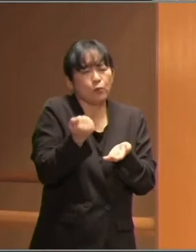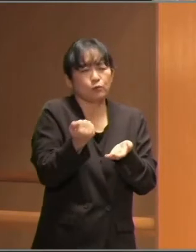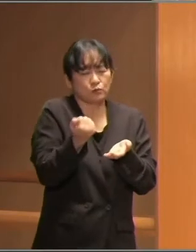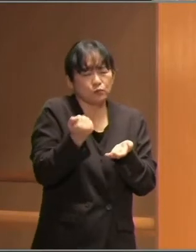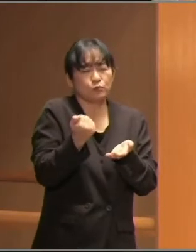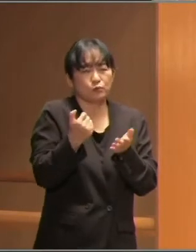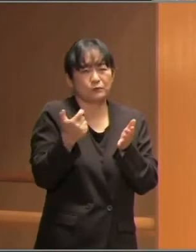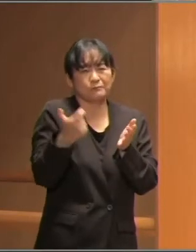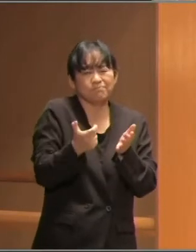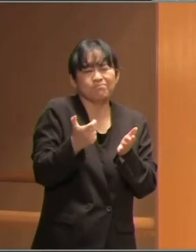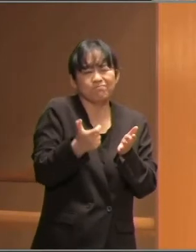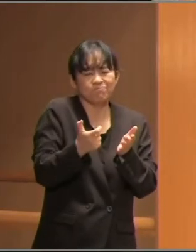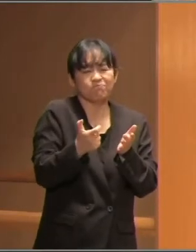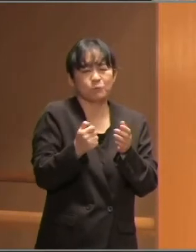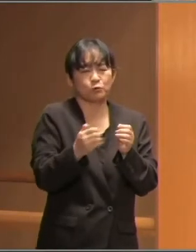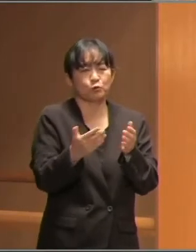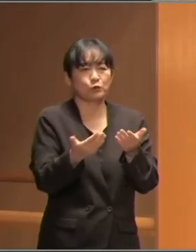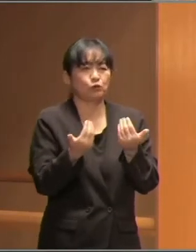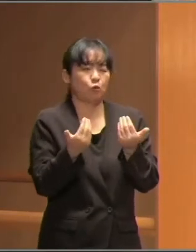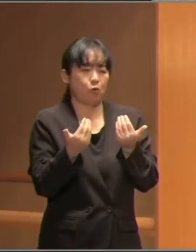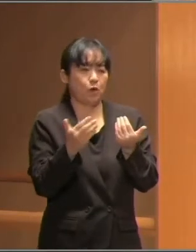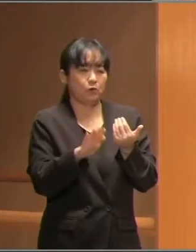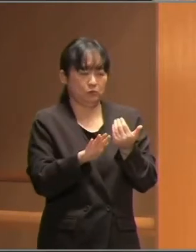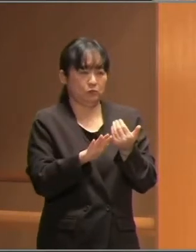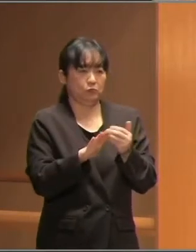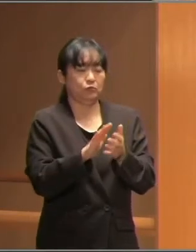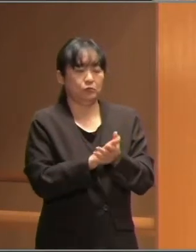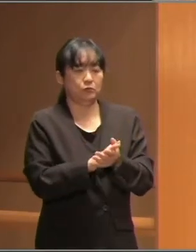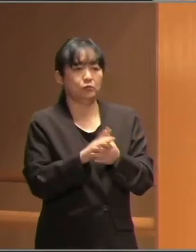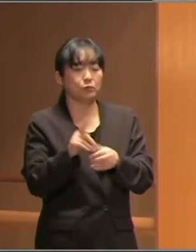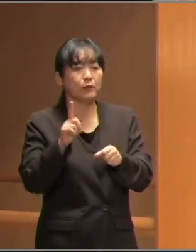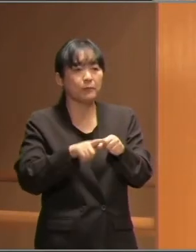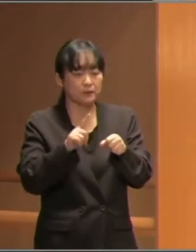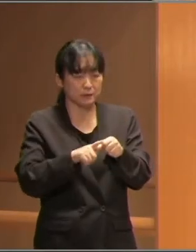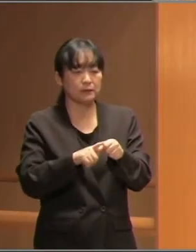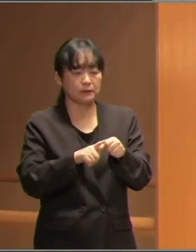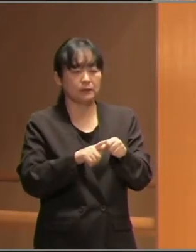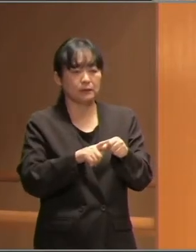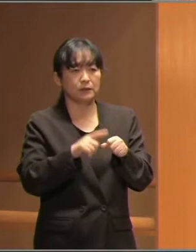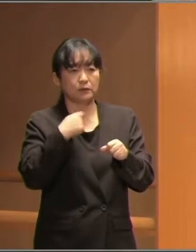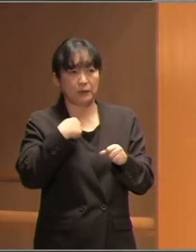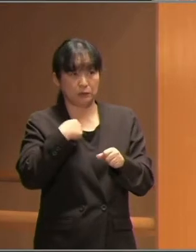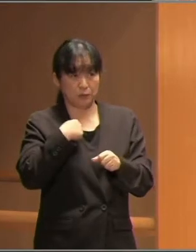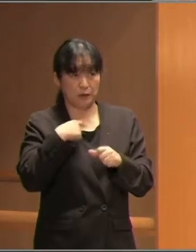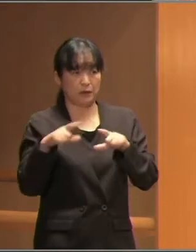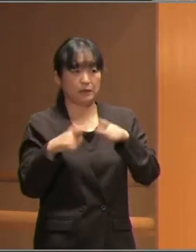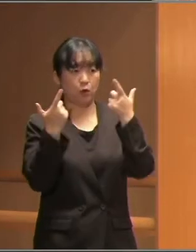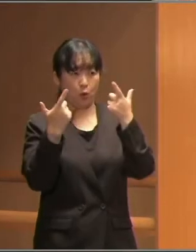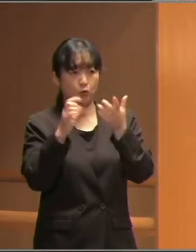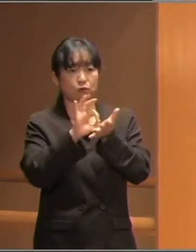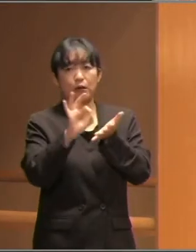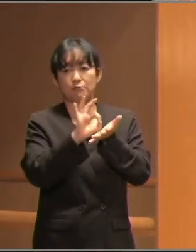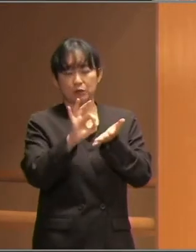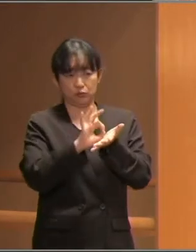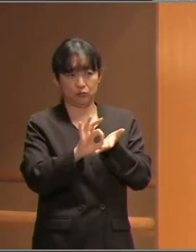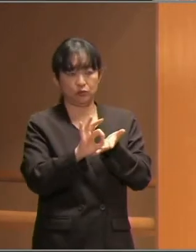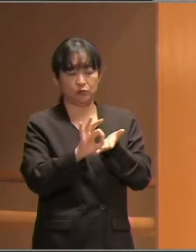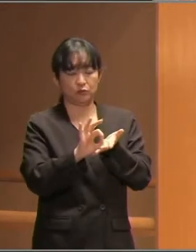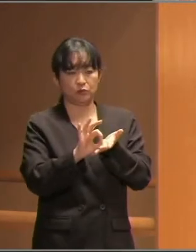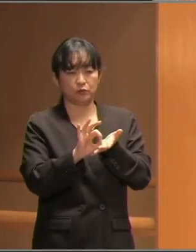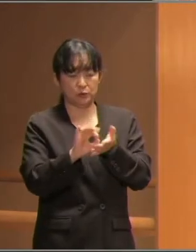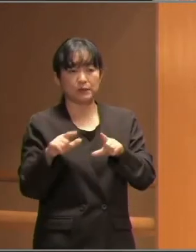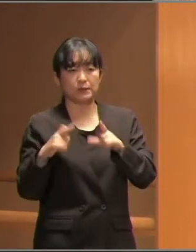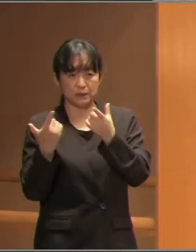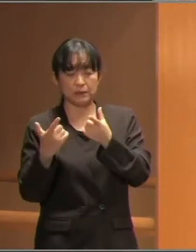of course, it's usable, but the others are not very usable. Therefore, I decided to use wood